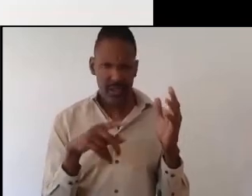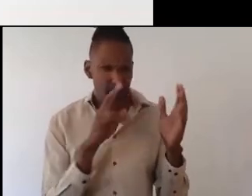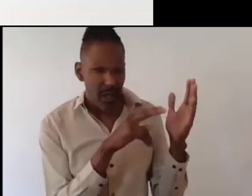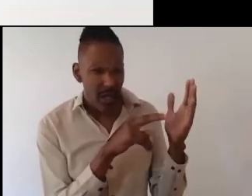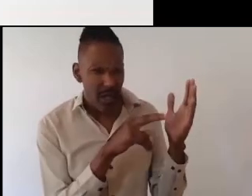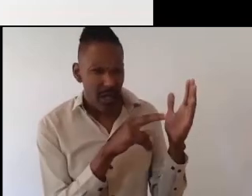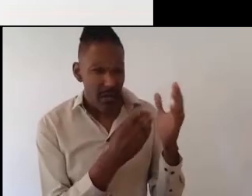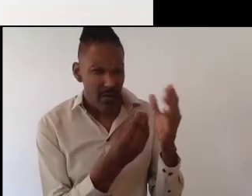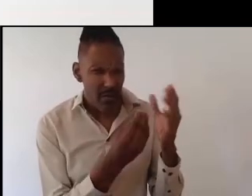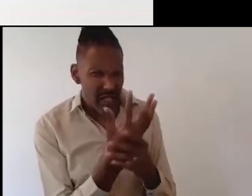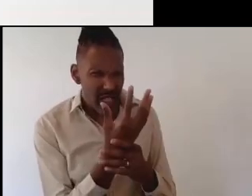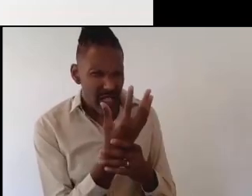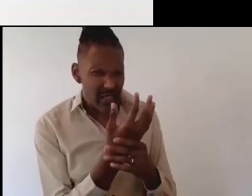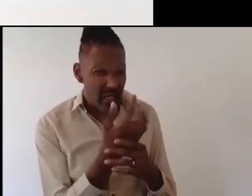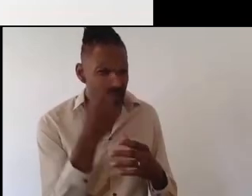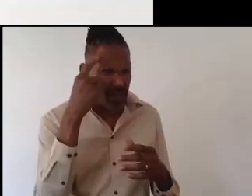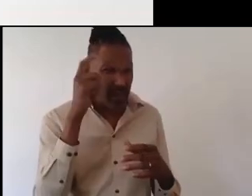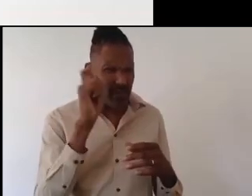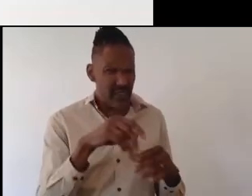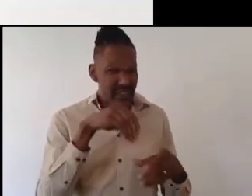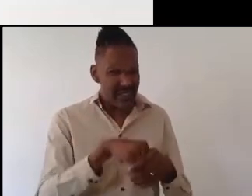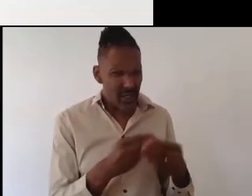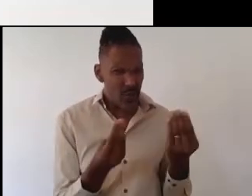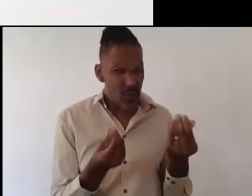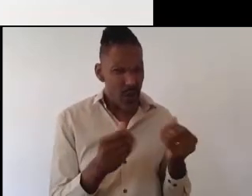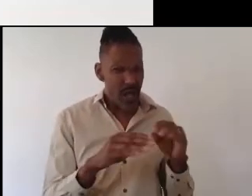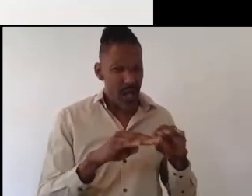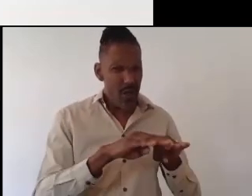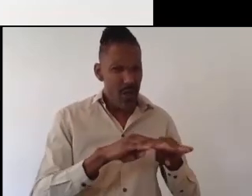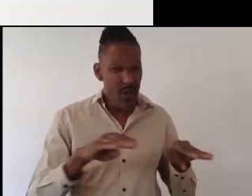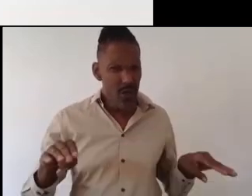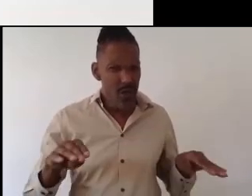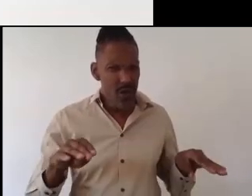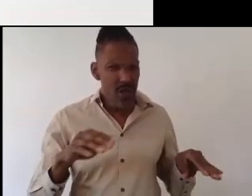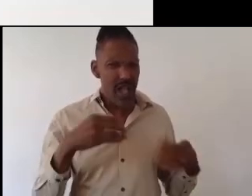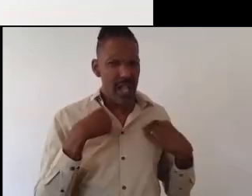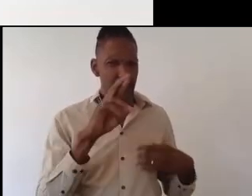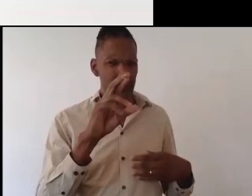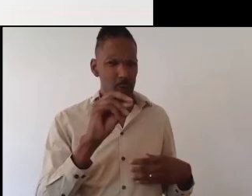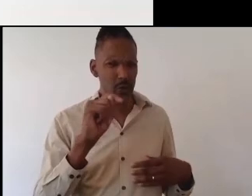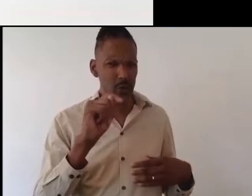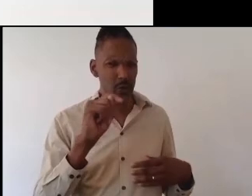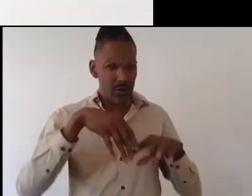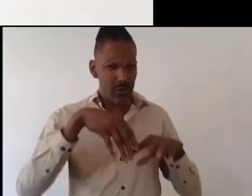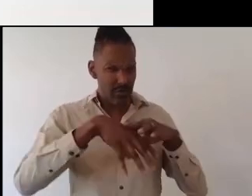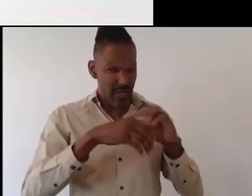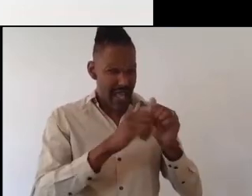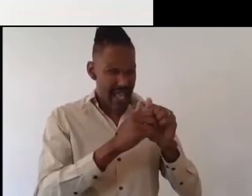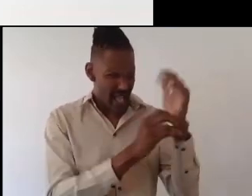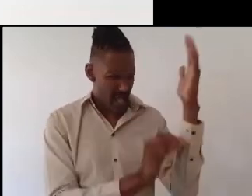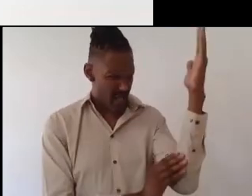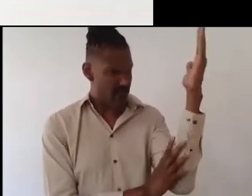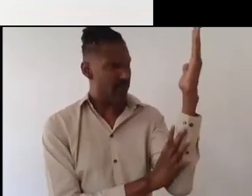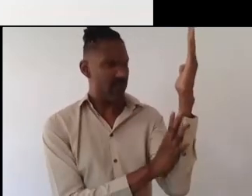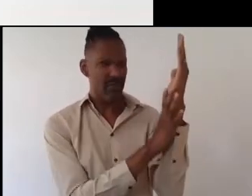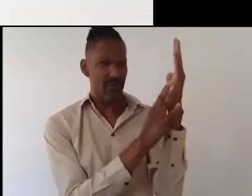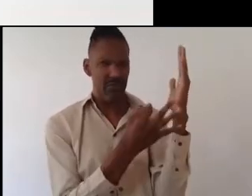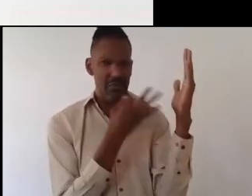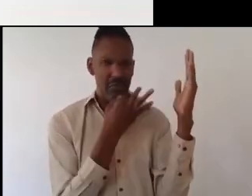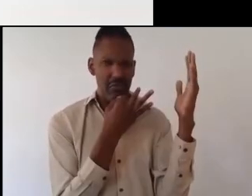to them, and they're motivated to learn this topic because it's something that has a relevance to their local